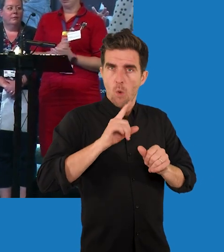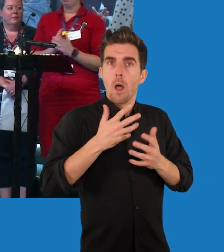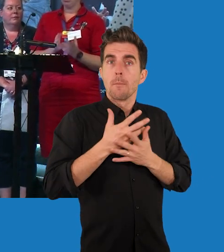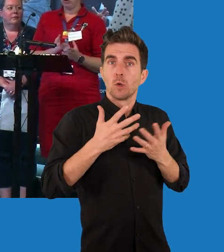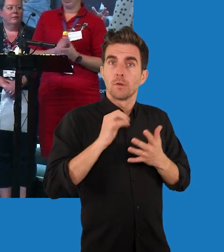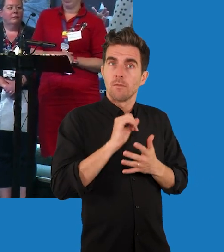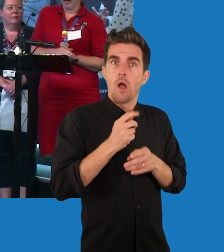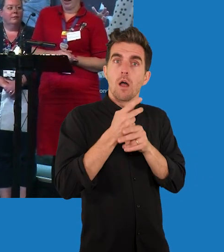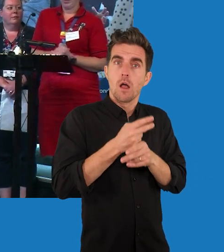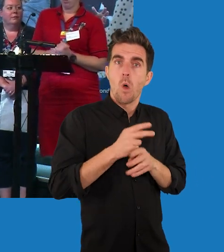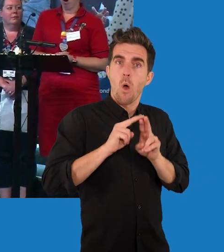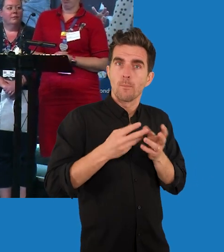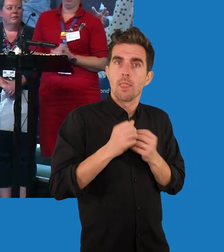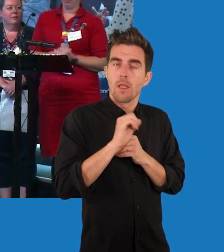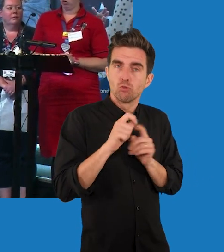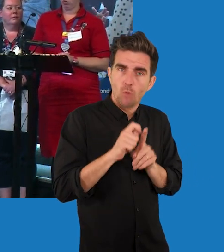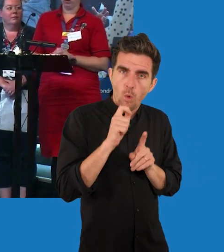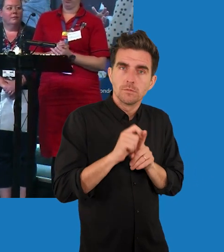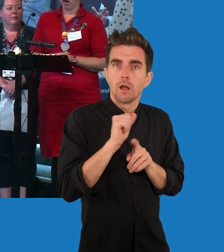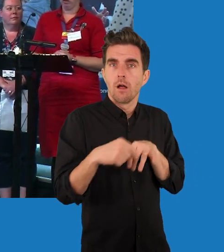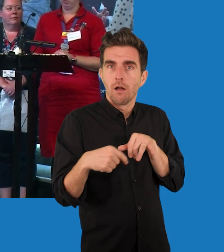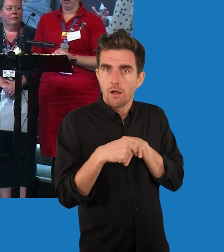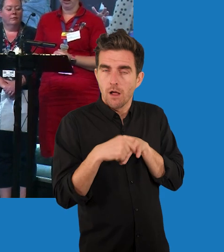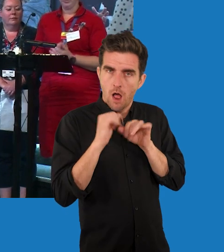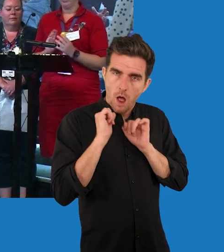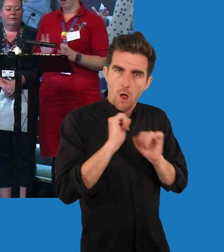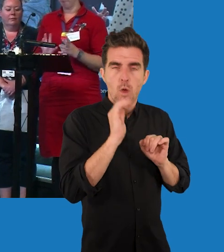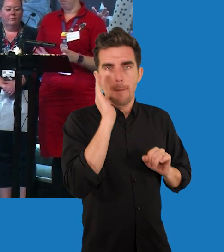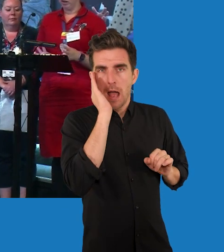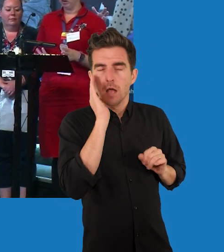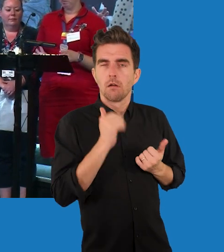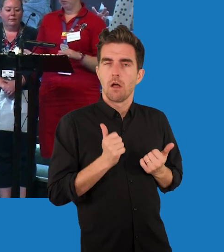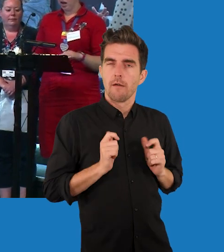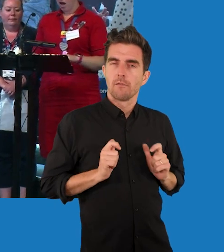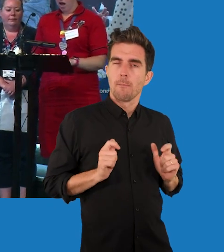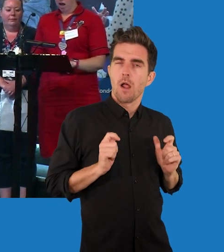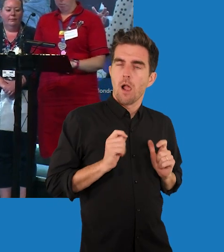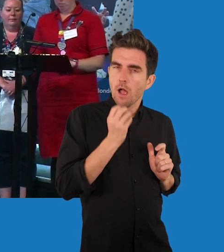spent most of her care at home with her daughter, with her husband, in her own bed.